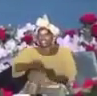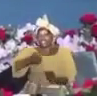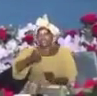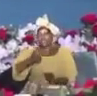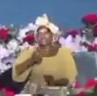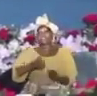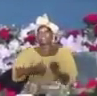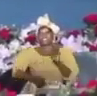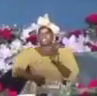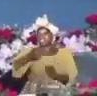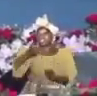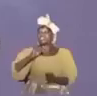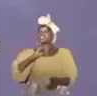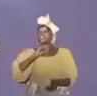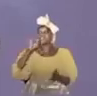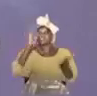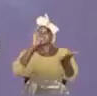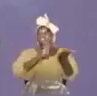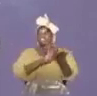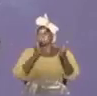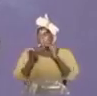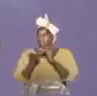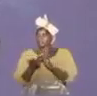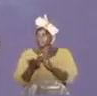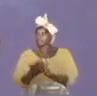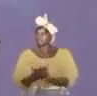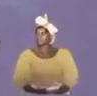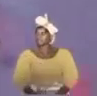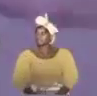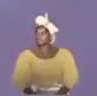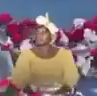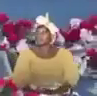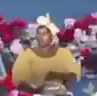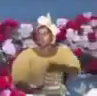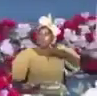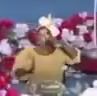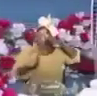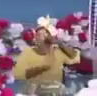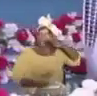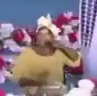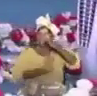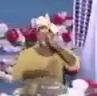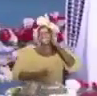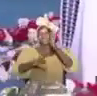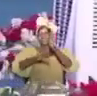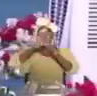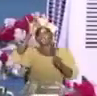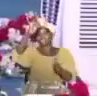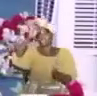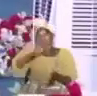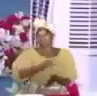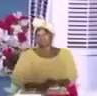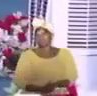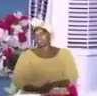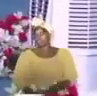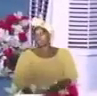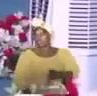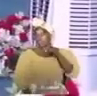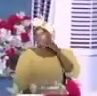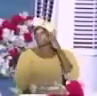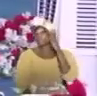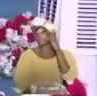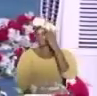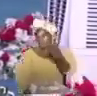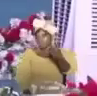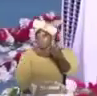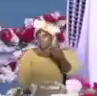encounter with the Lord Jesus. You may want to write this. Under being spiritually minded, true